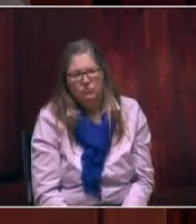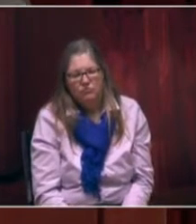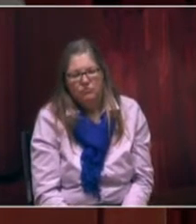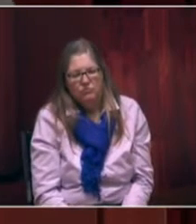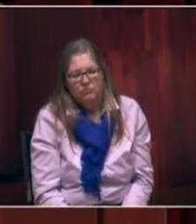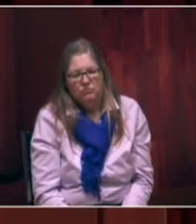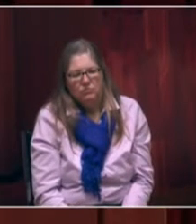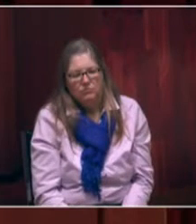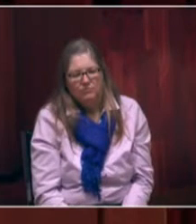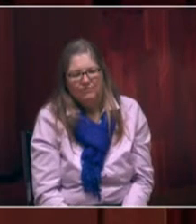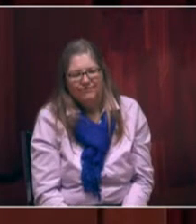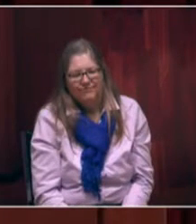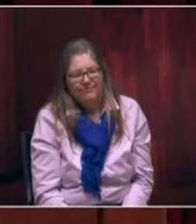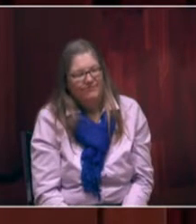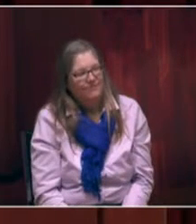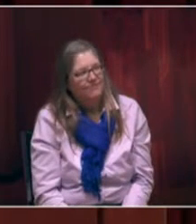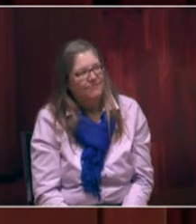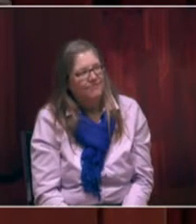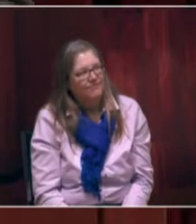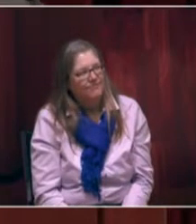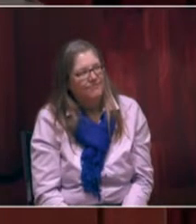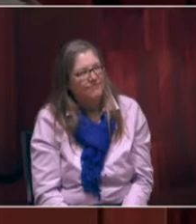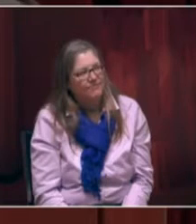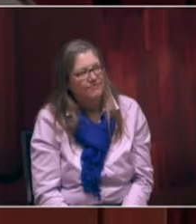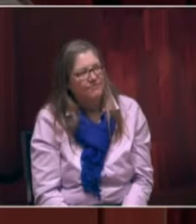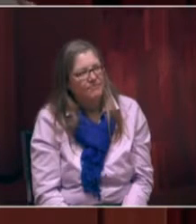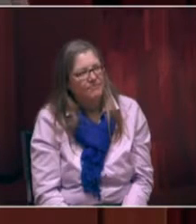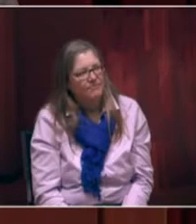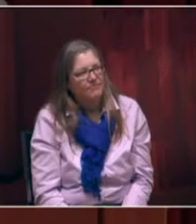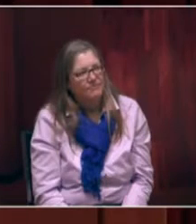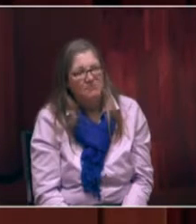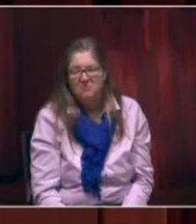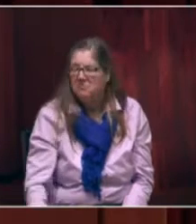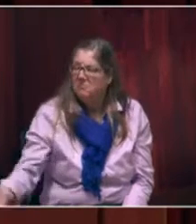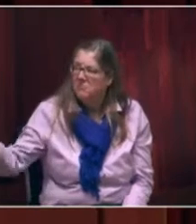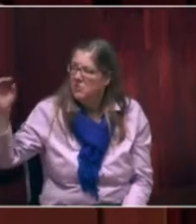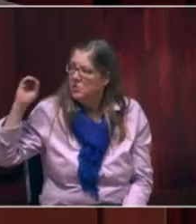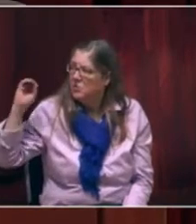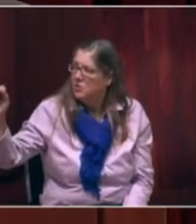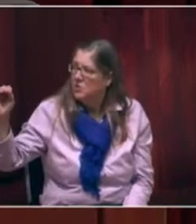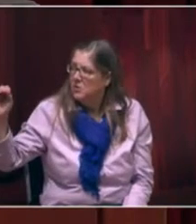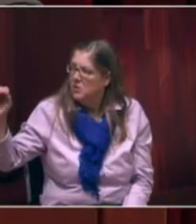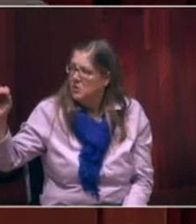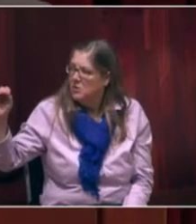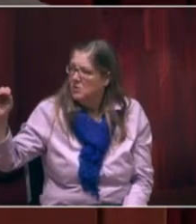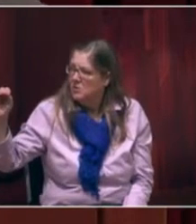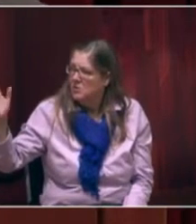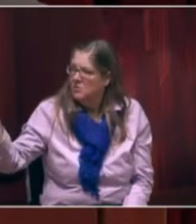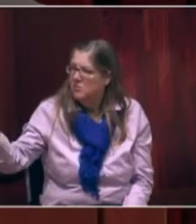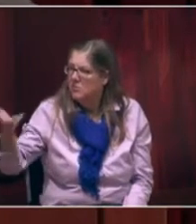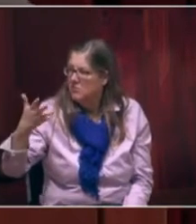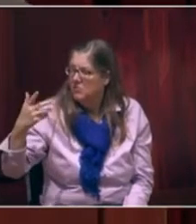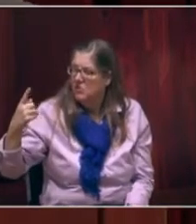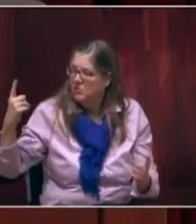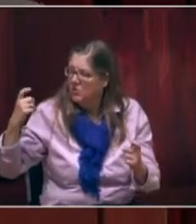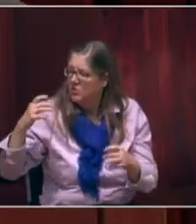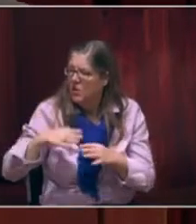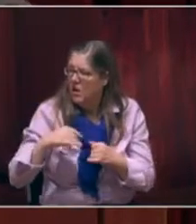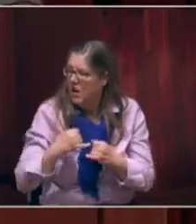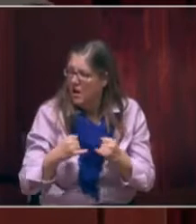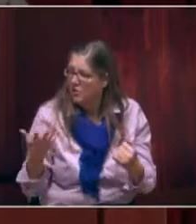Anyone? Okay. Scott, doesn't seem to be any questions in the room or online,